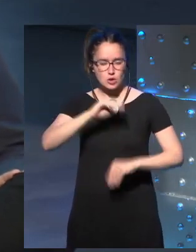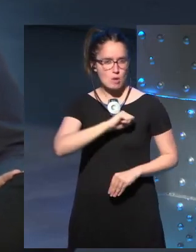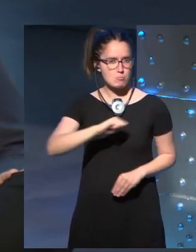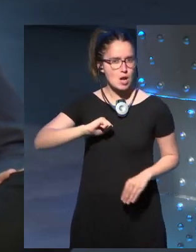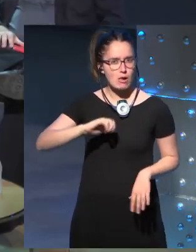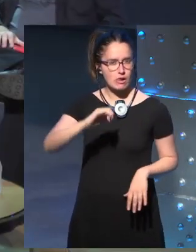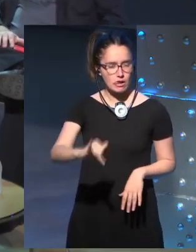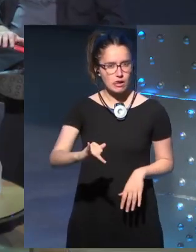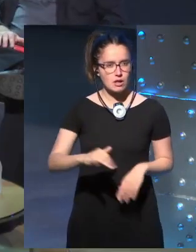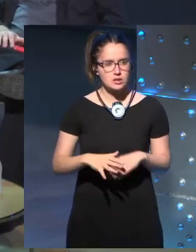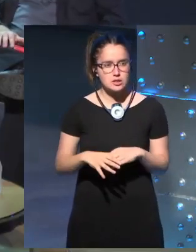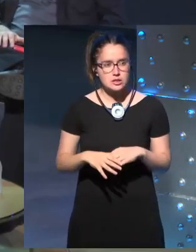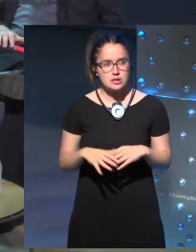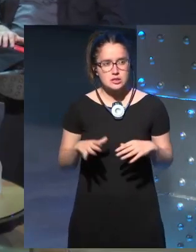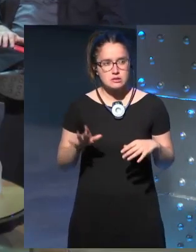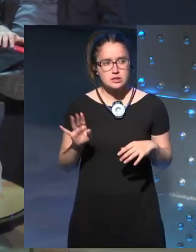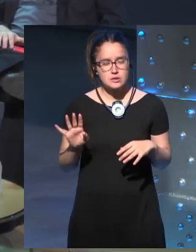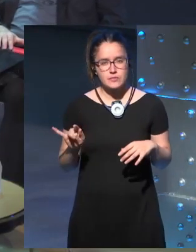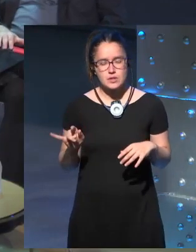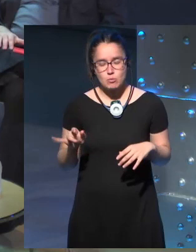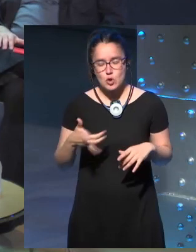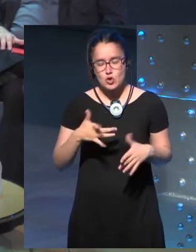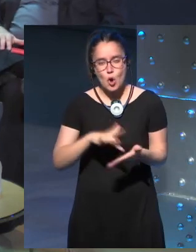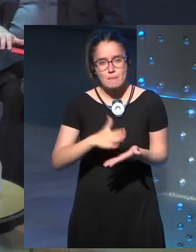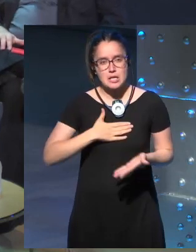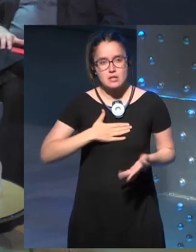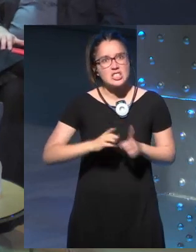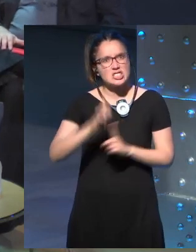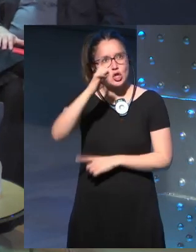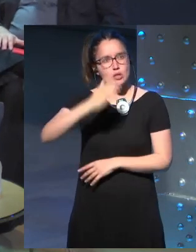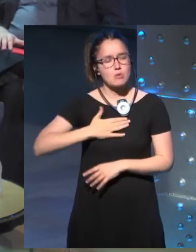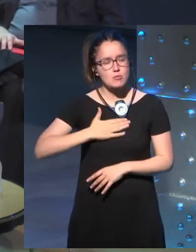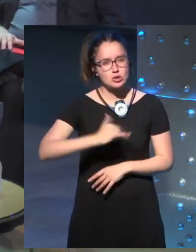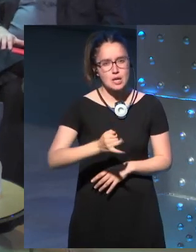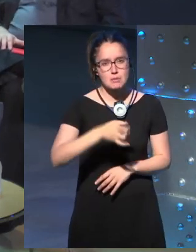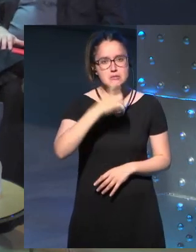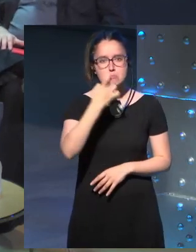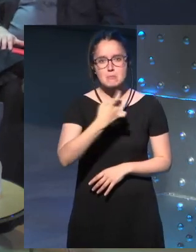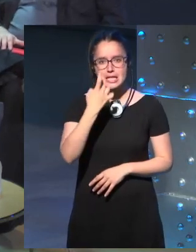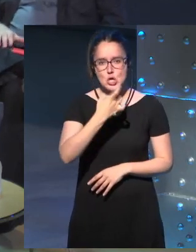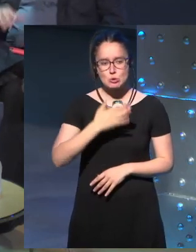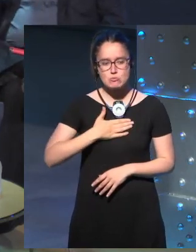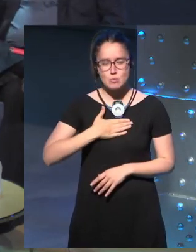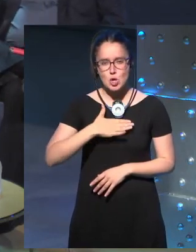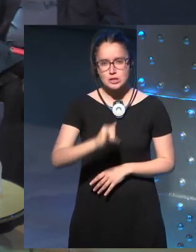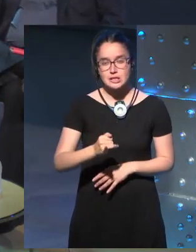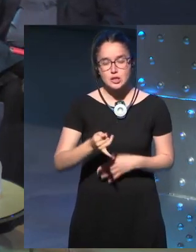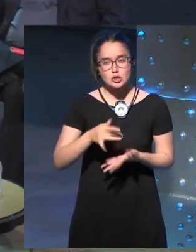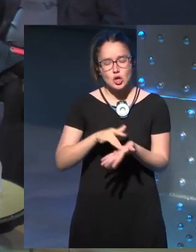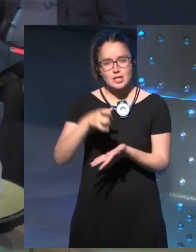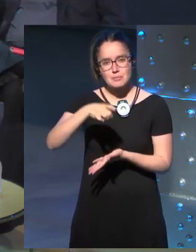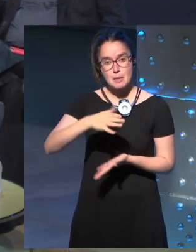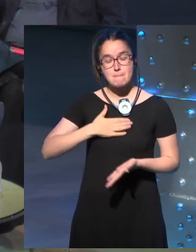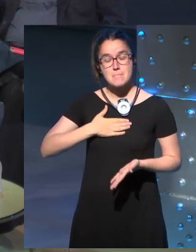chosen one. Yeah, I have my gods, I have my myths, and I have my sacred